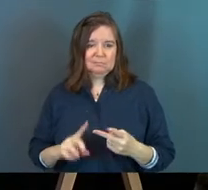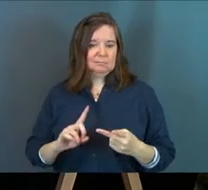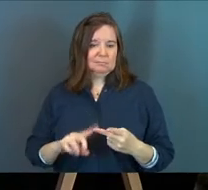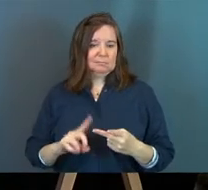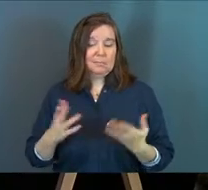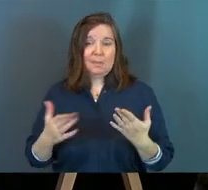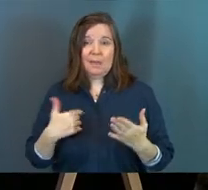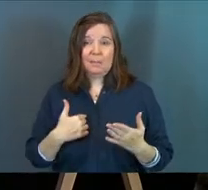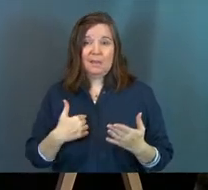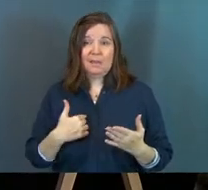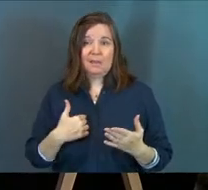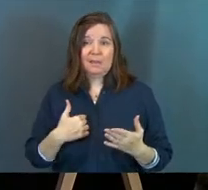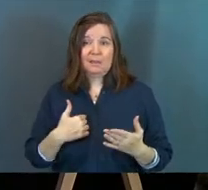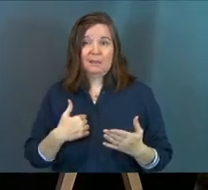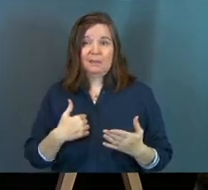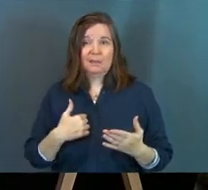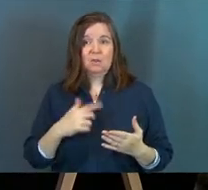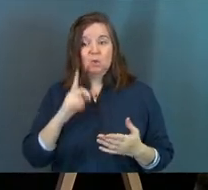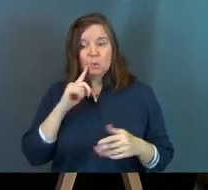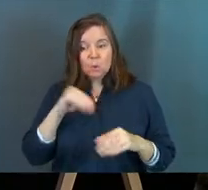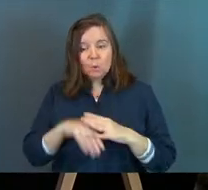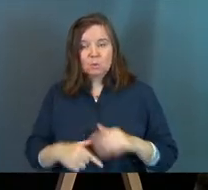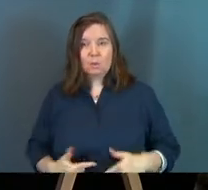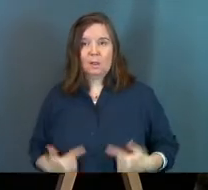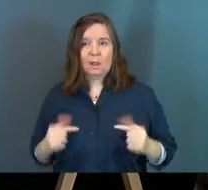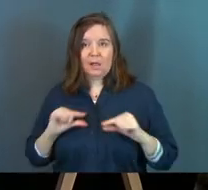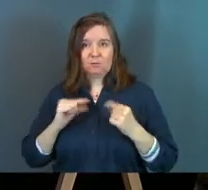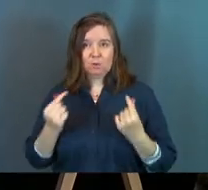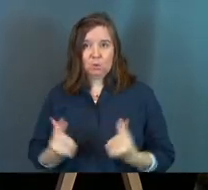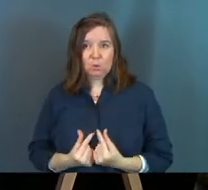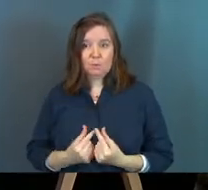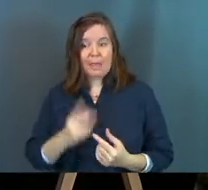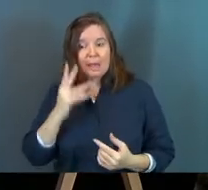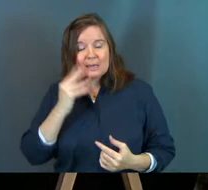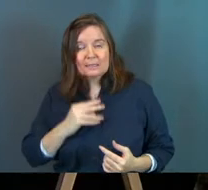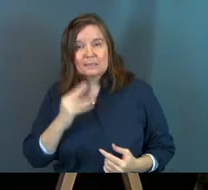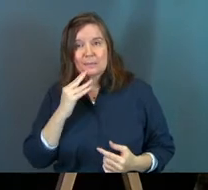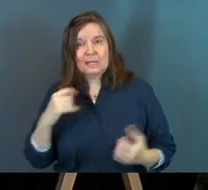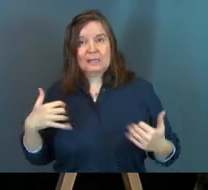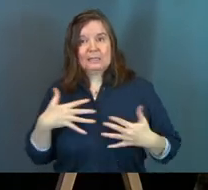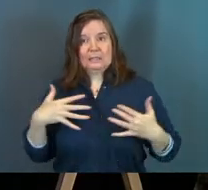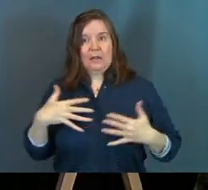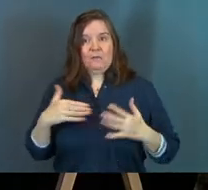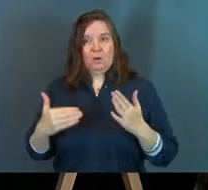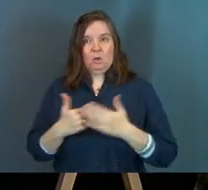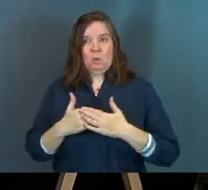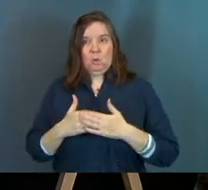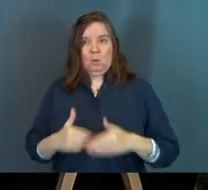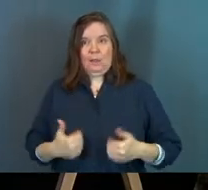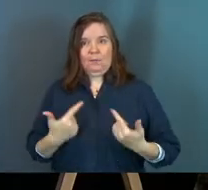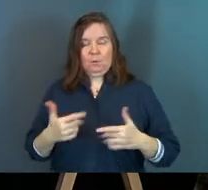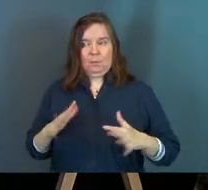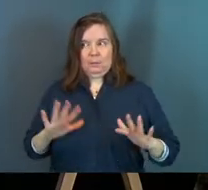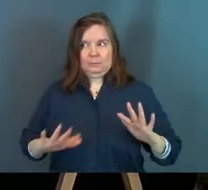How about you not be a church ninja anymore and get into a life group and experience the scariness of a brand new living